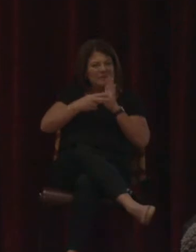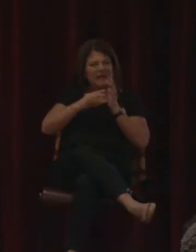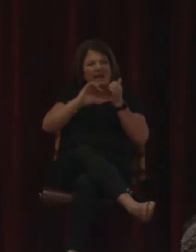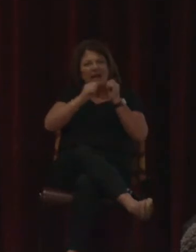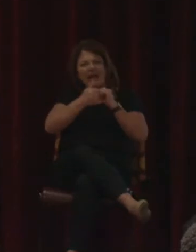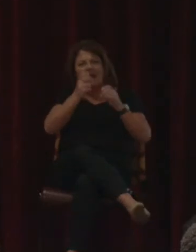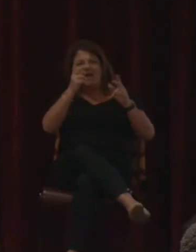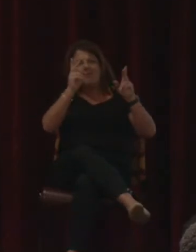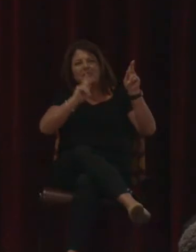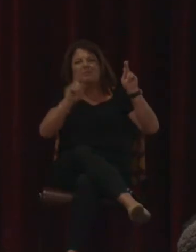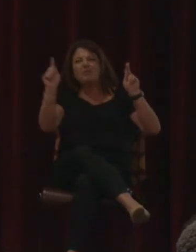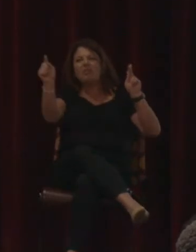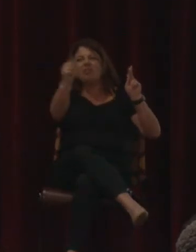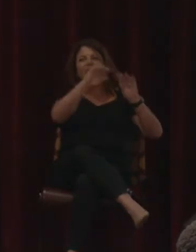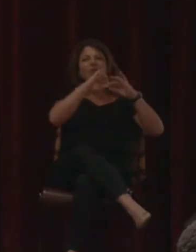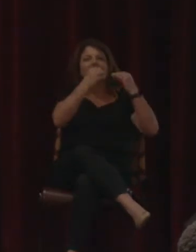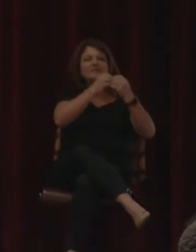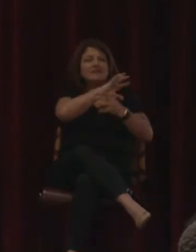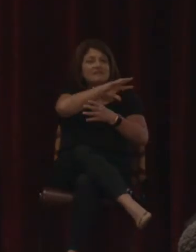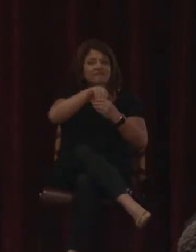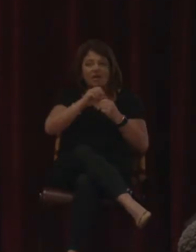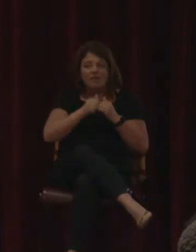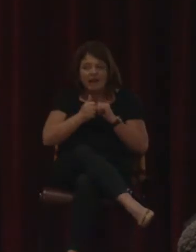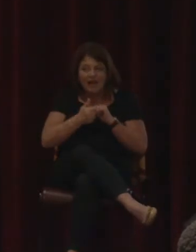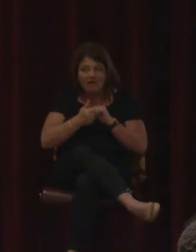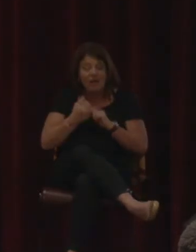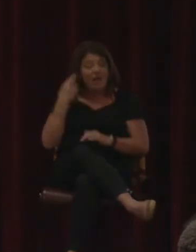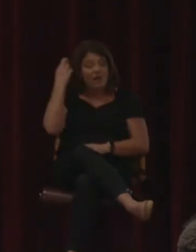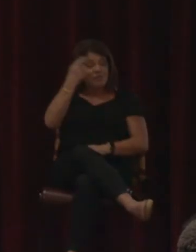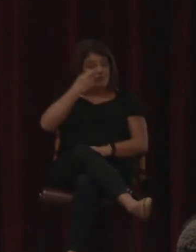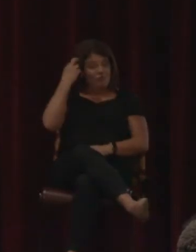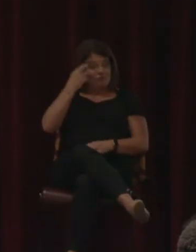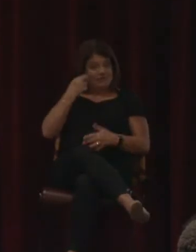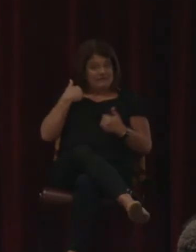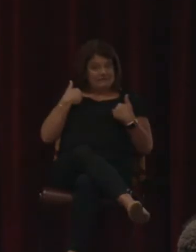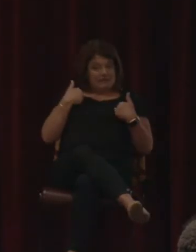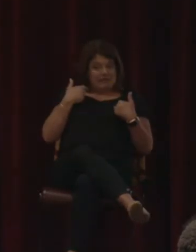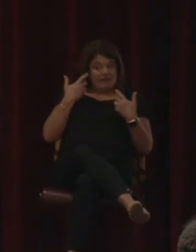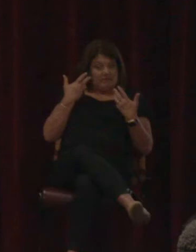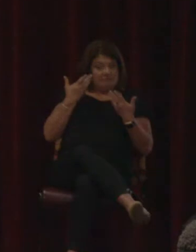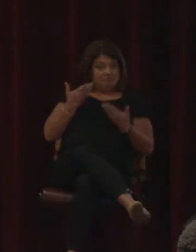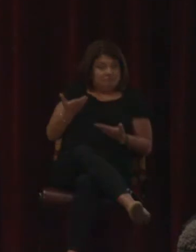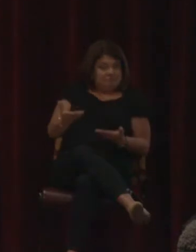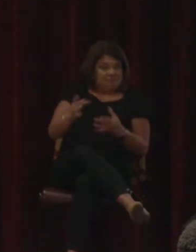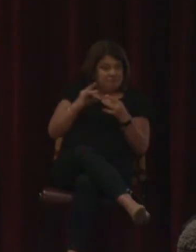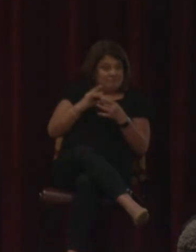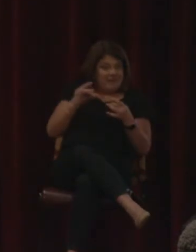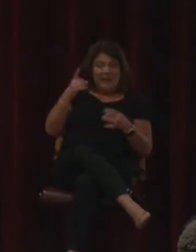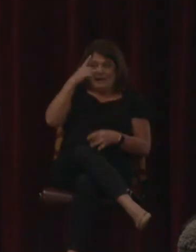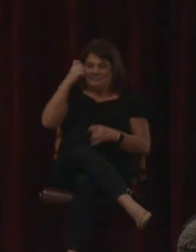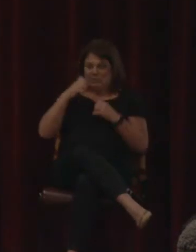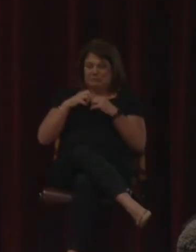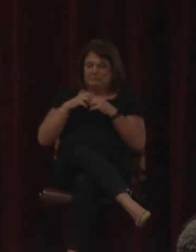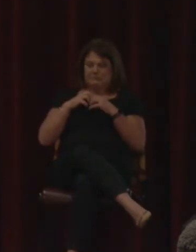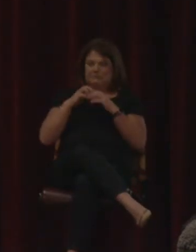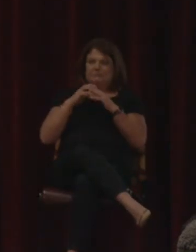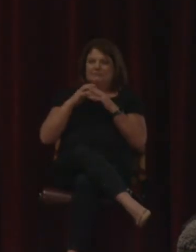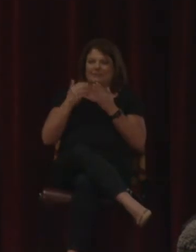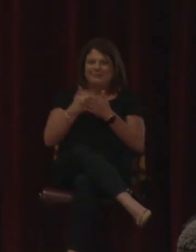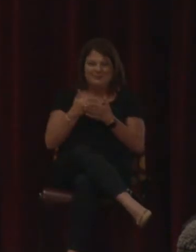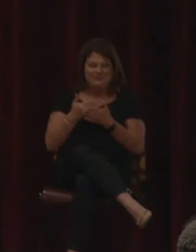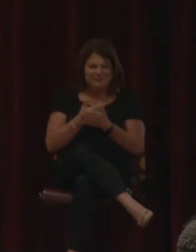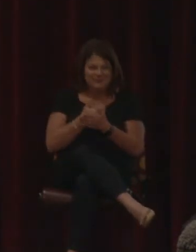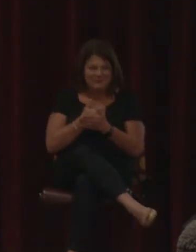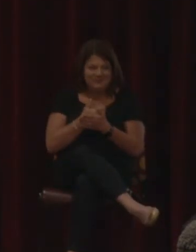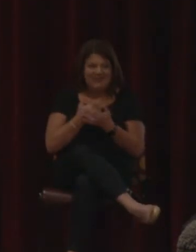organizations can get involved? And the reason why I bring that up is because it's starting new. And this is a time to kind